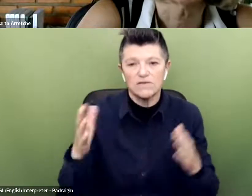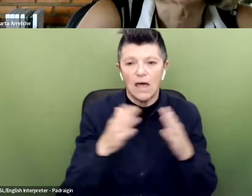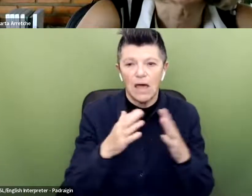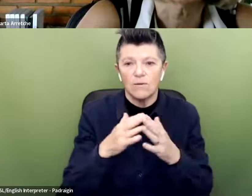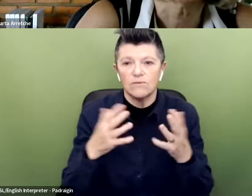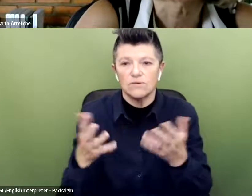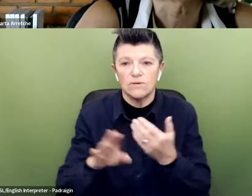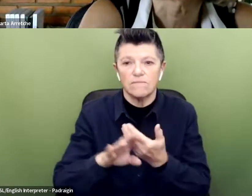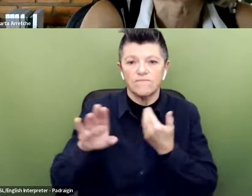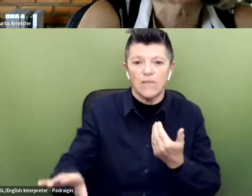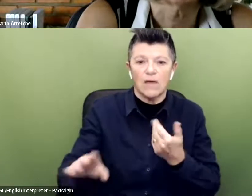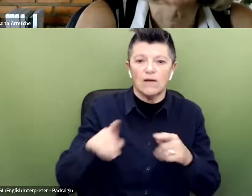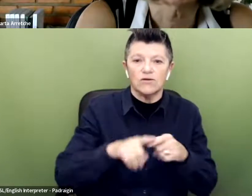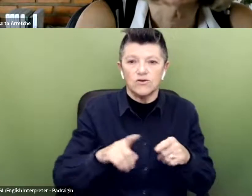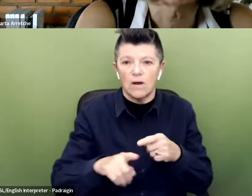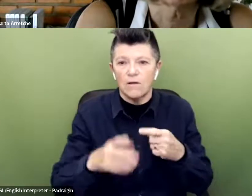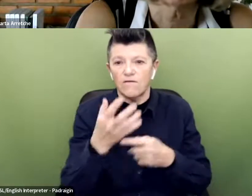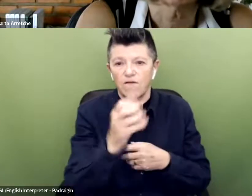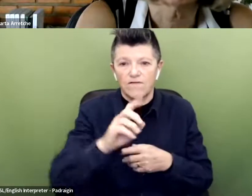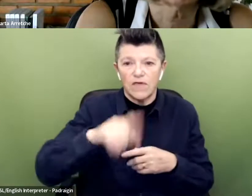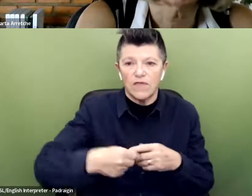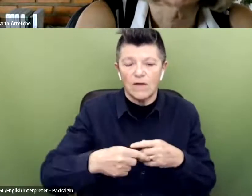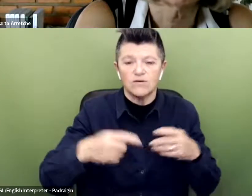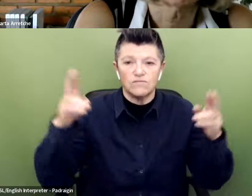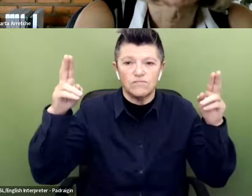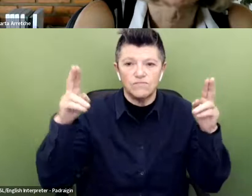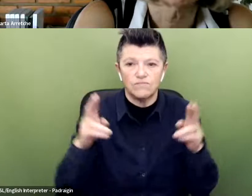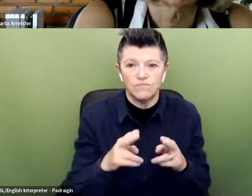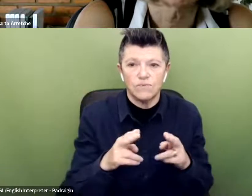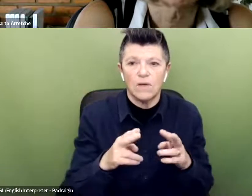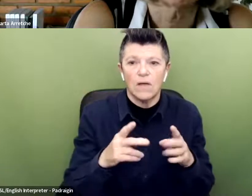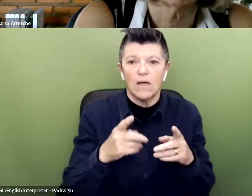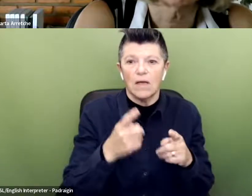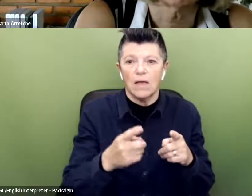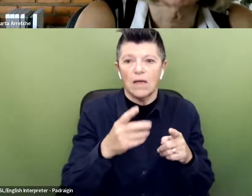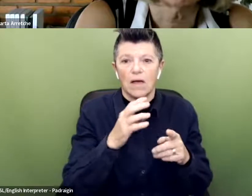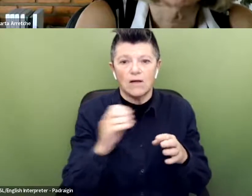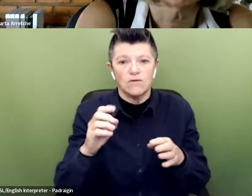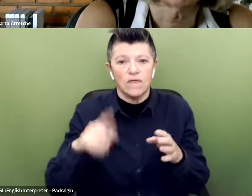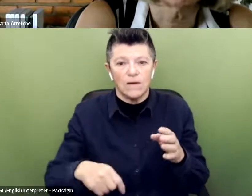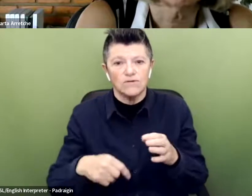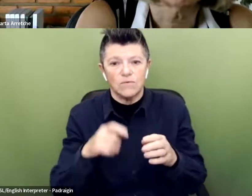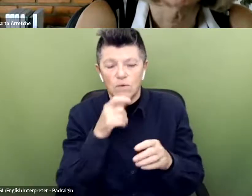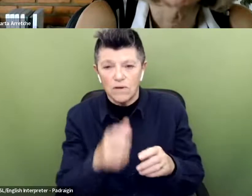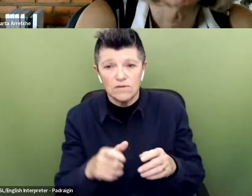the length of the book from 150,000 words to 100,000 words, and the pandemic had just started.